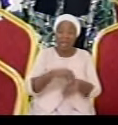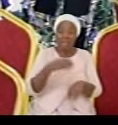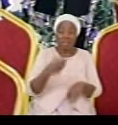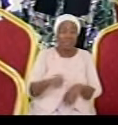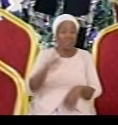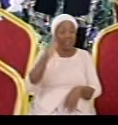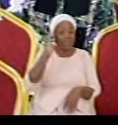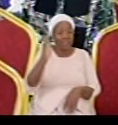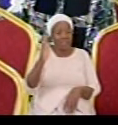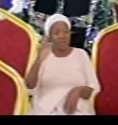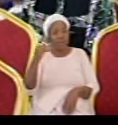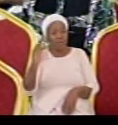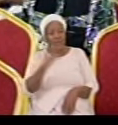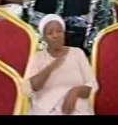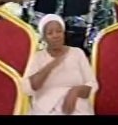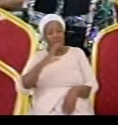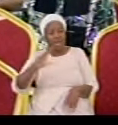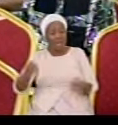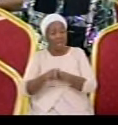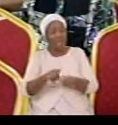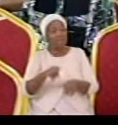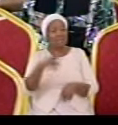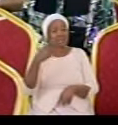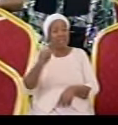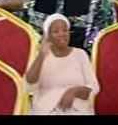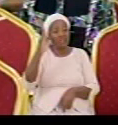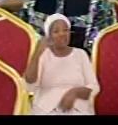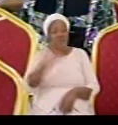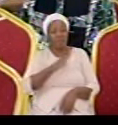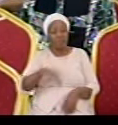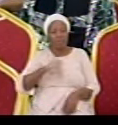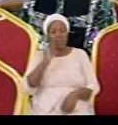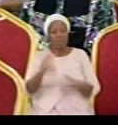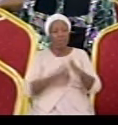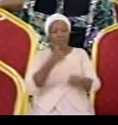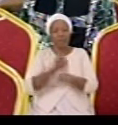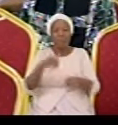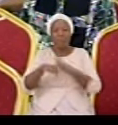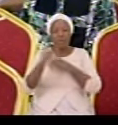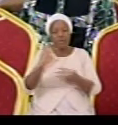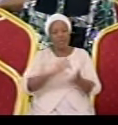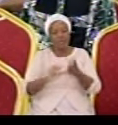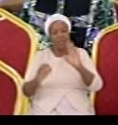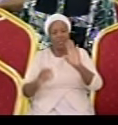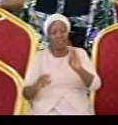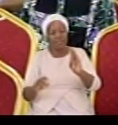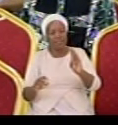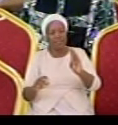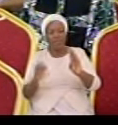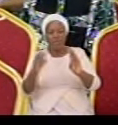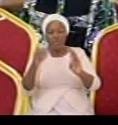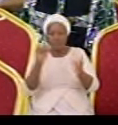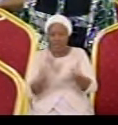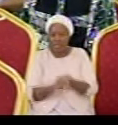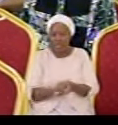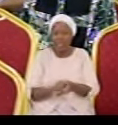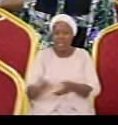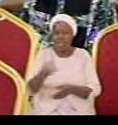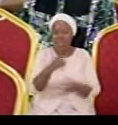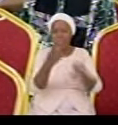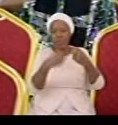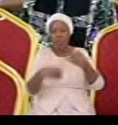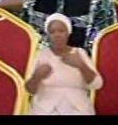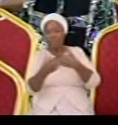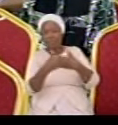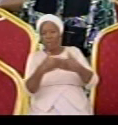Christ was confirmed in you. Look at verse 7. So that ye come behind